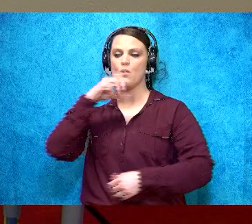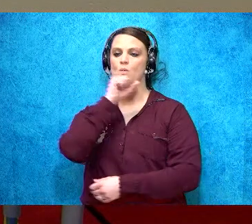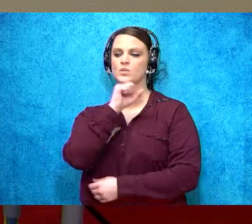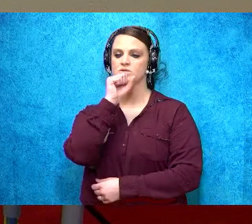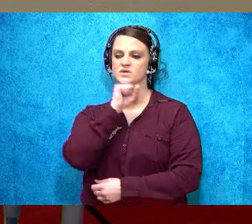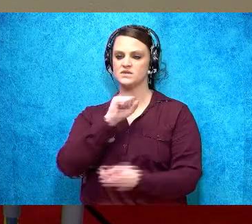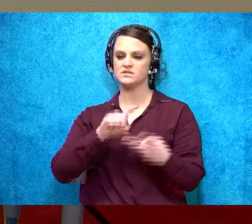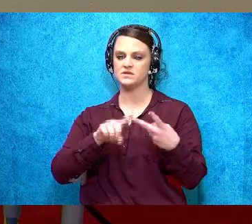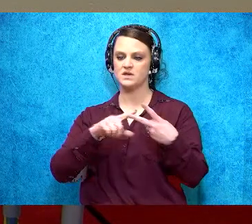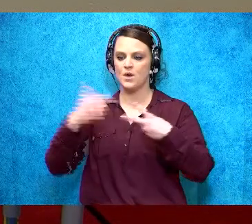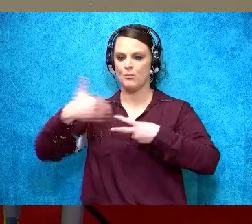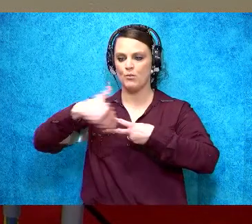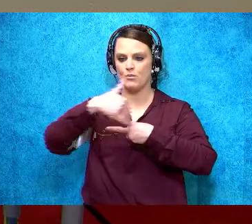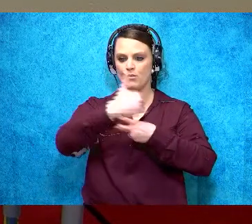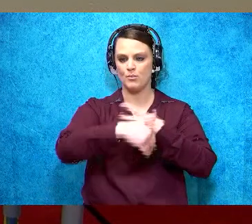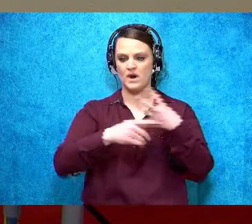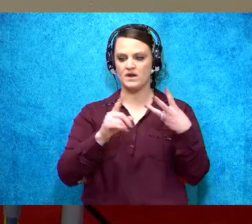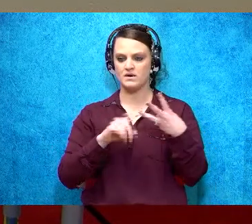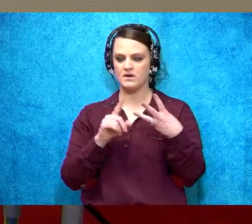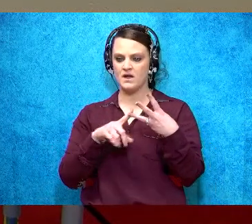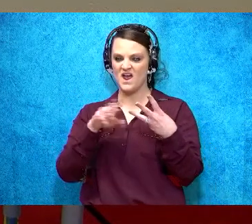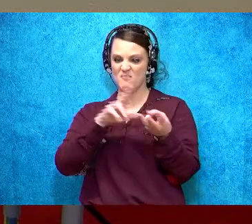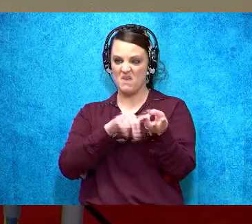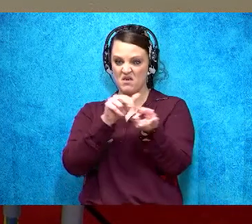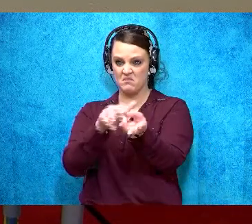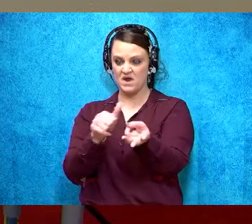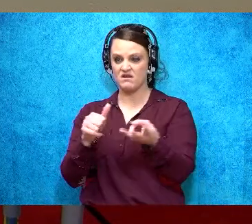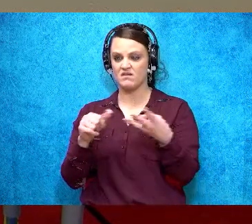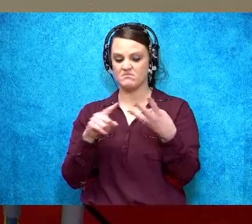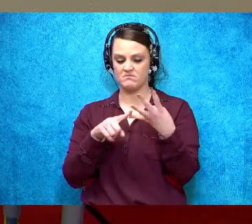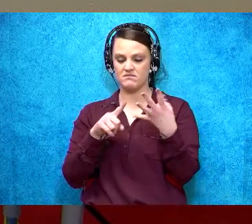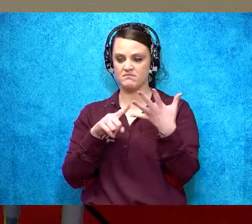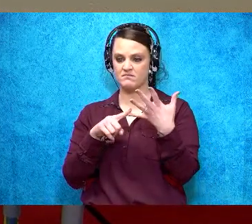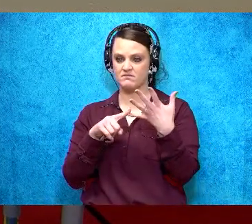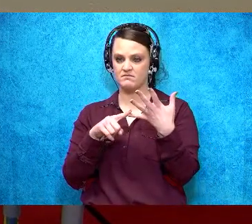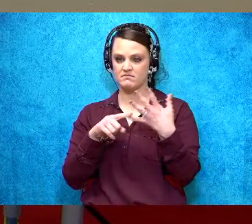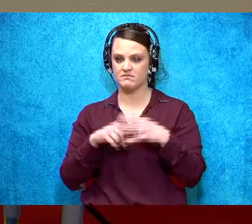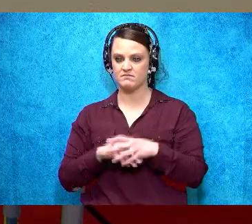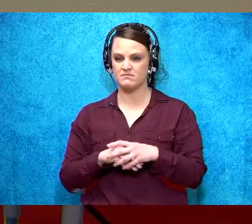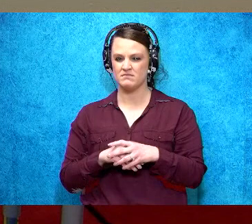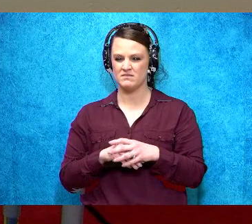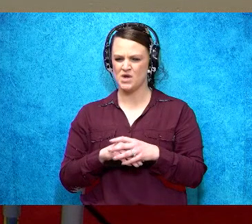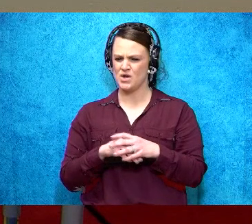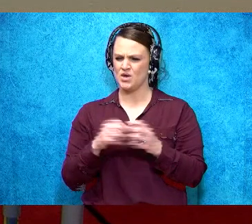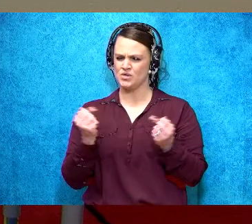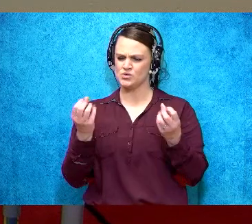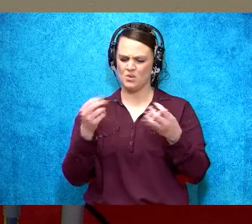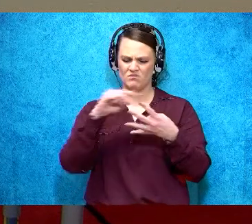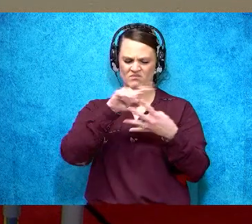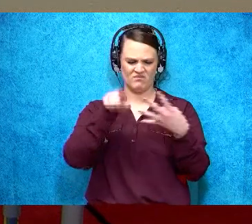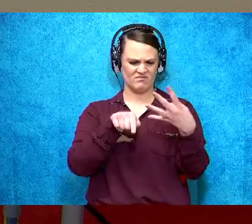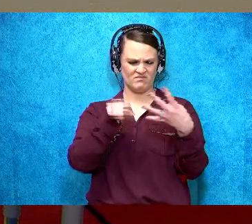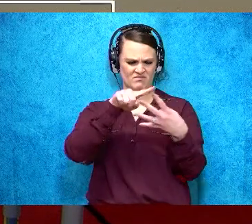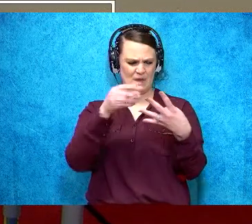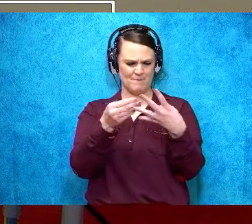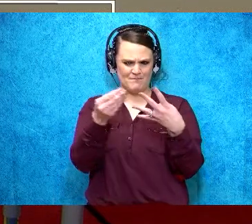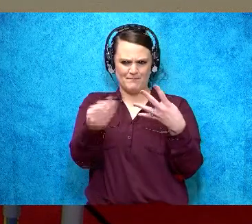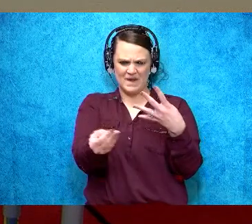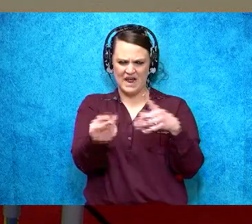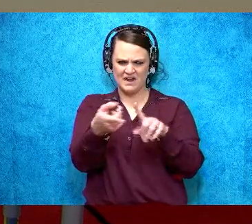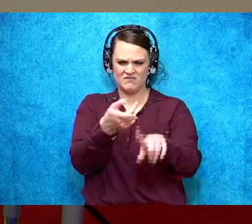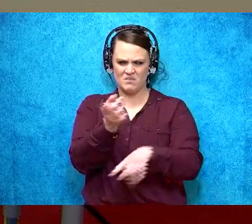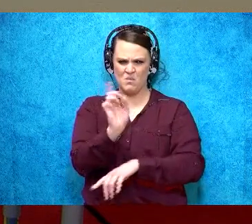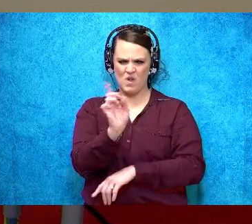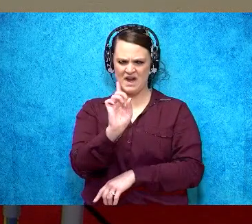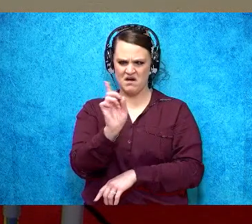oranges, loaf of bread, 2 sticks of butter. Okay? Where do I get those things that they're put in a bag?